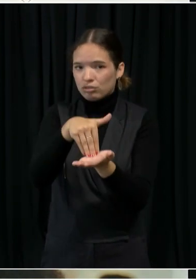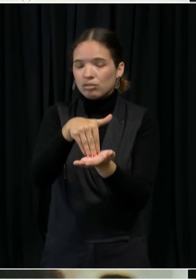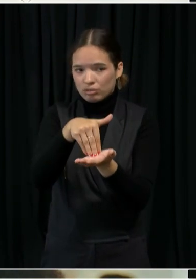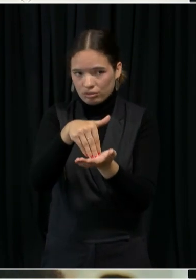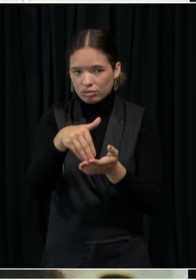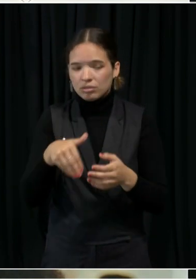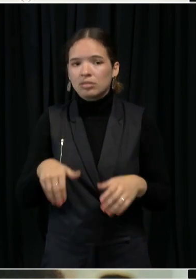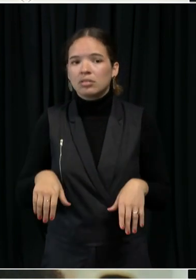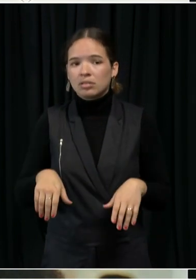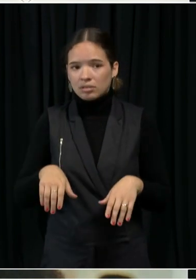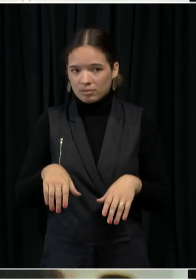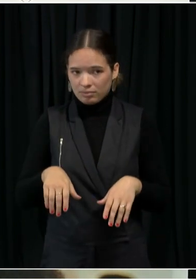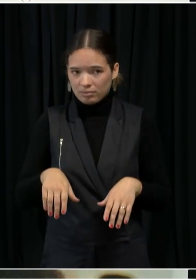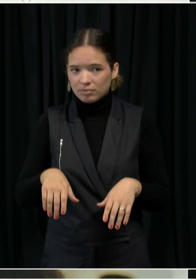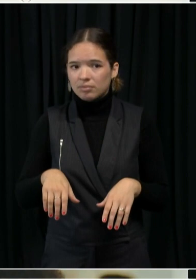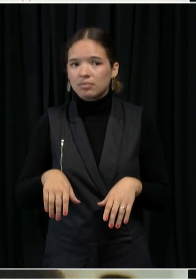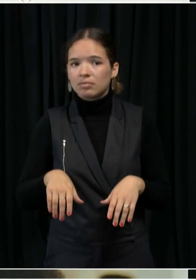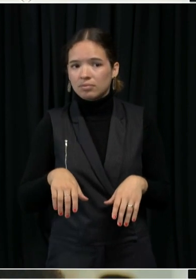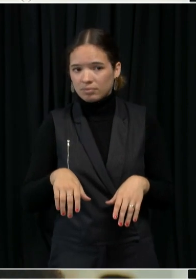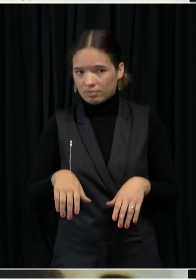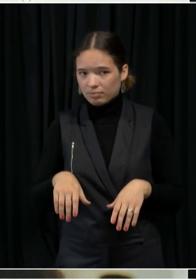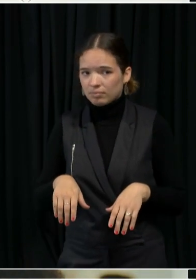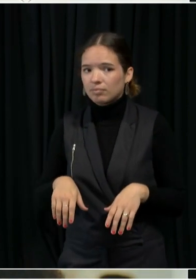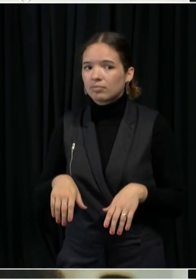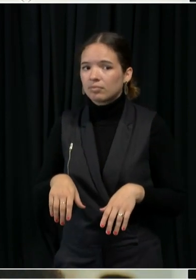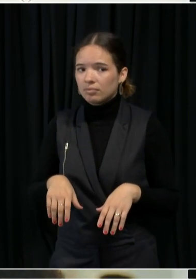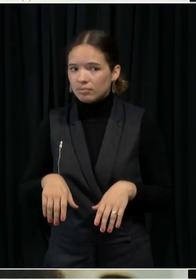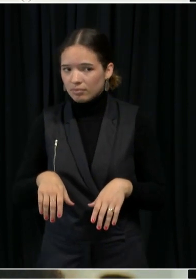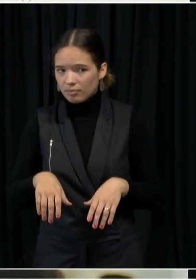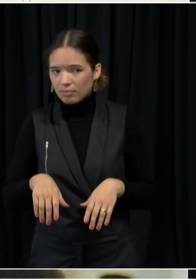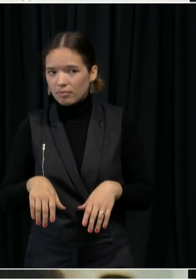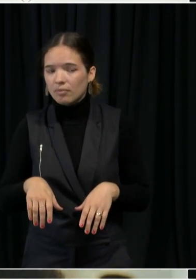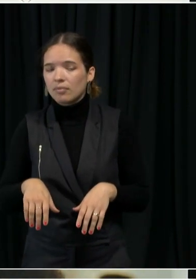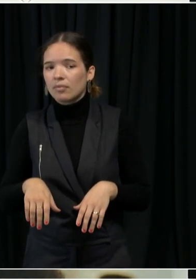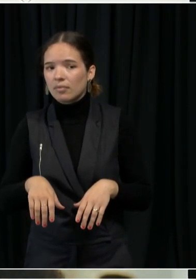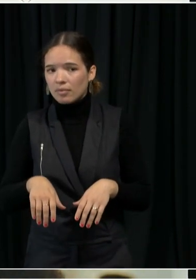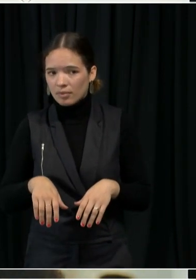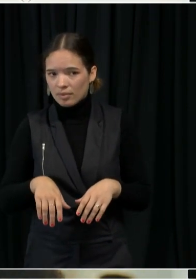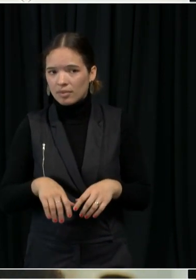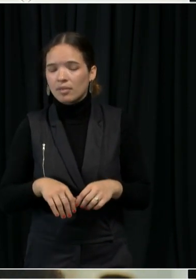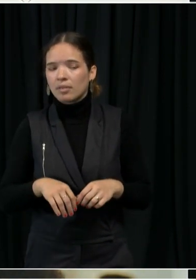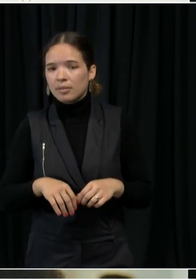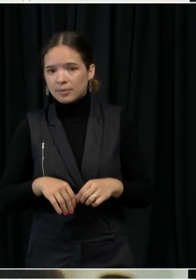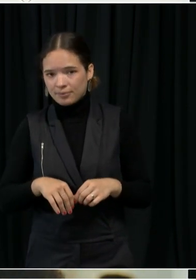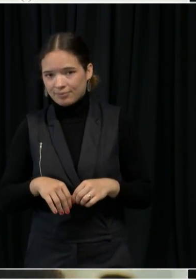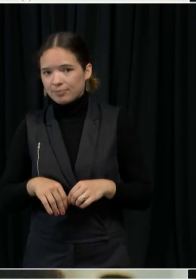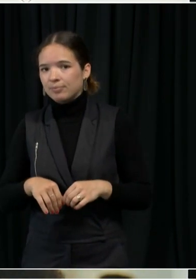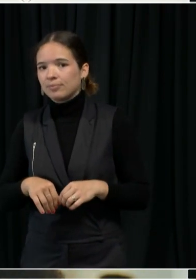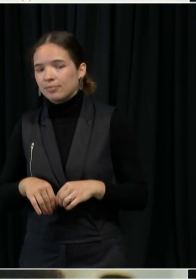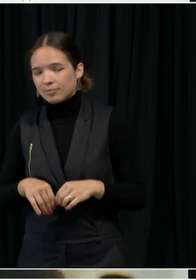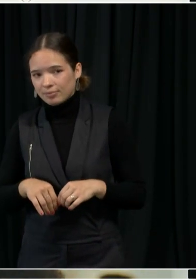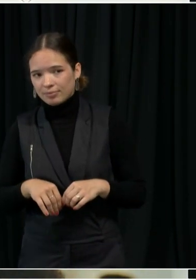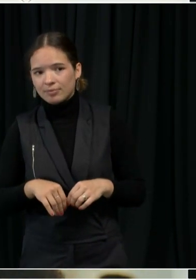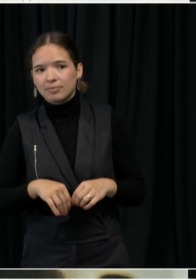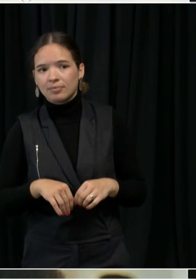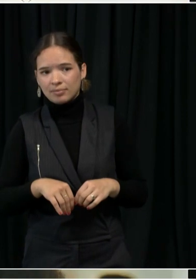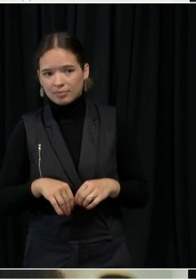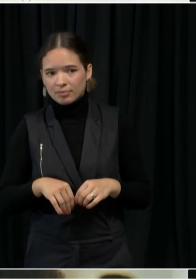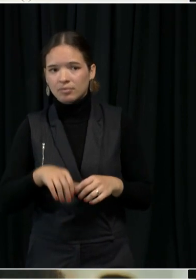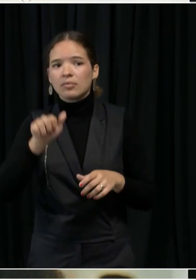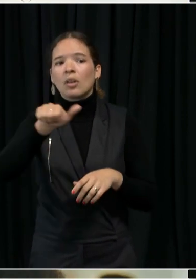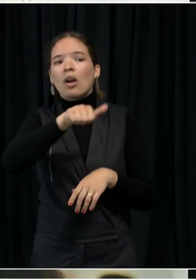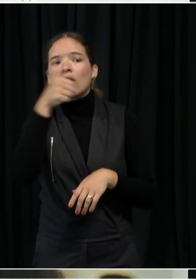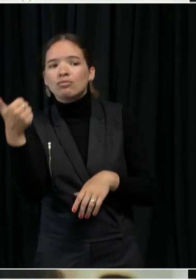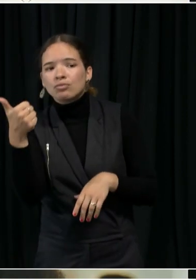here the notification of that, and an adjacent ambulatory care center that